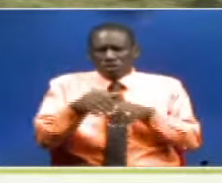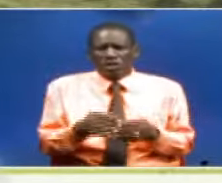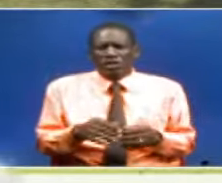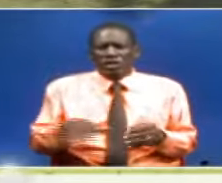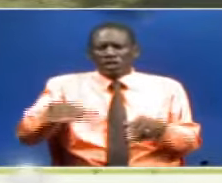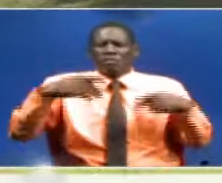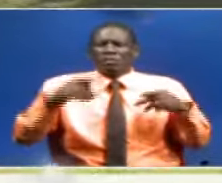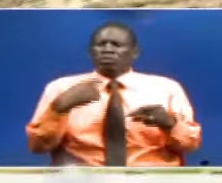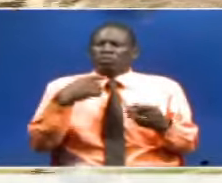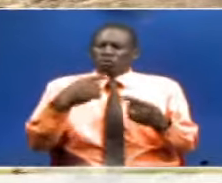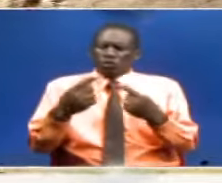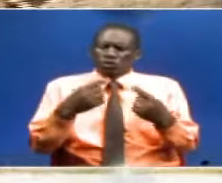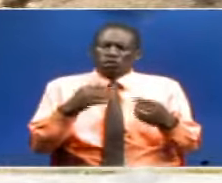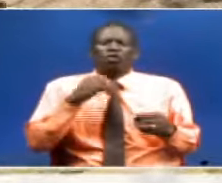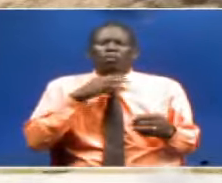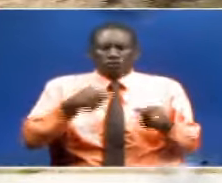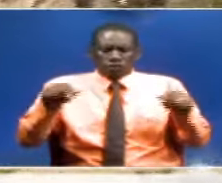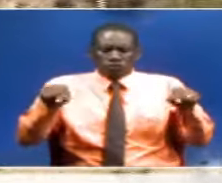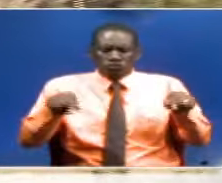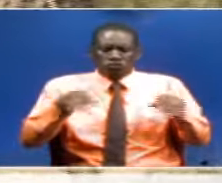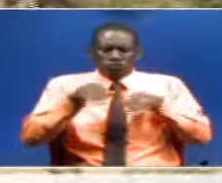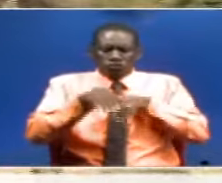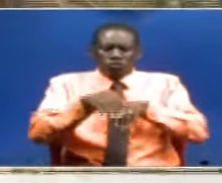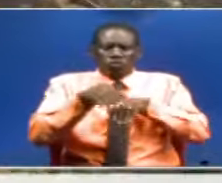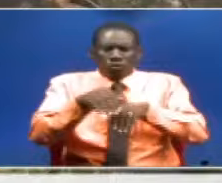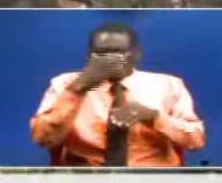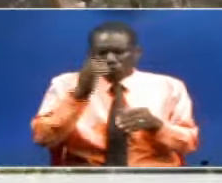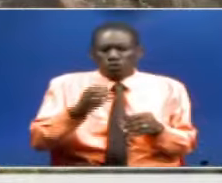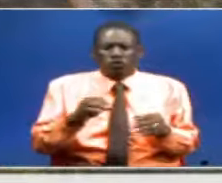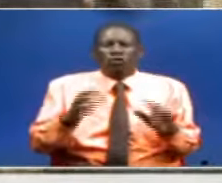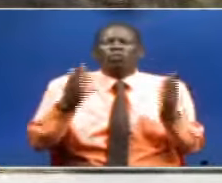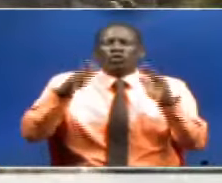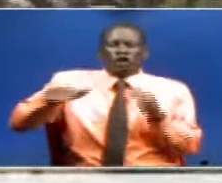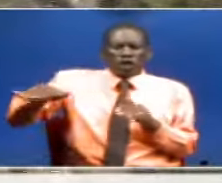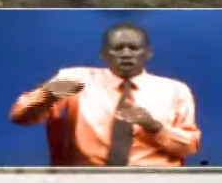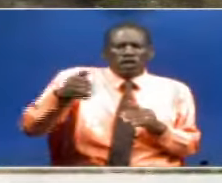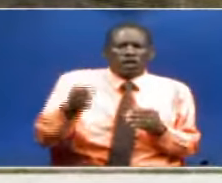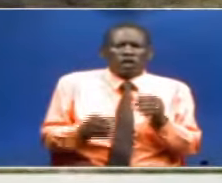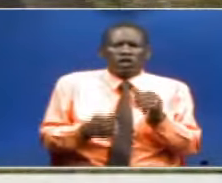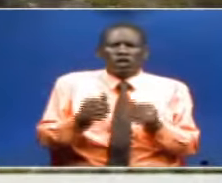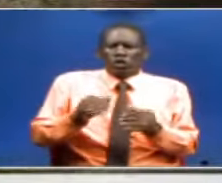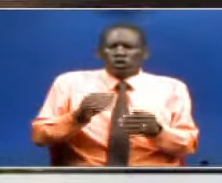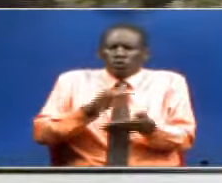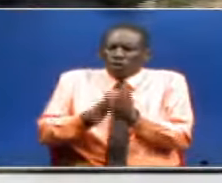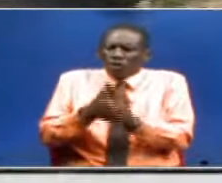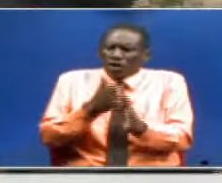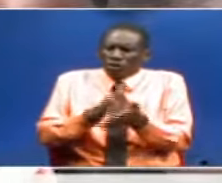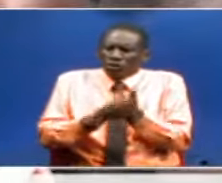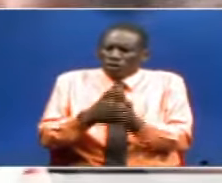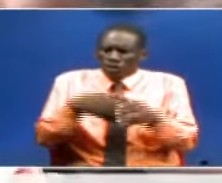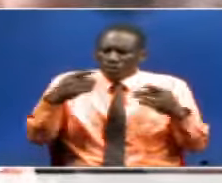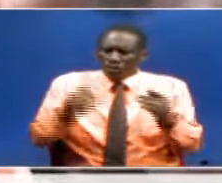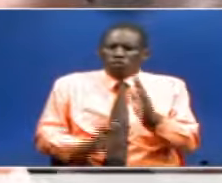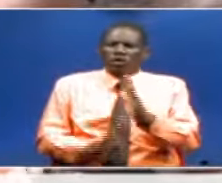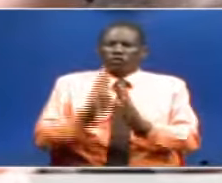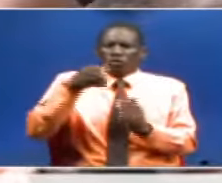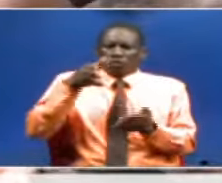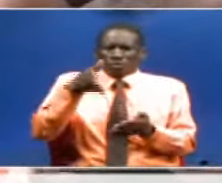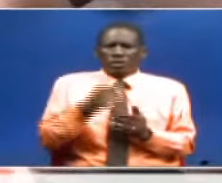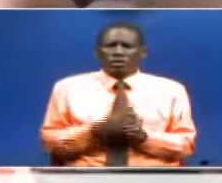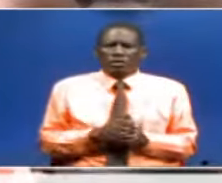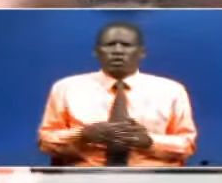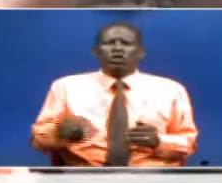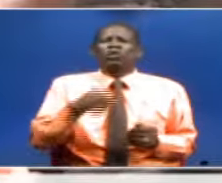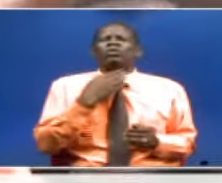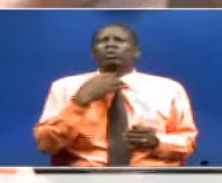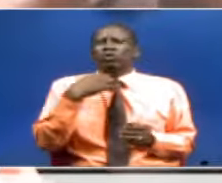hyena attacks to abandoned quarries and bushy chunks of land that have remained undeveloped for years. Na kwa hivyo sisi tunataka kuambia